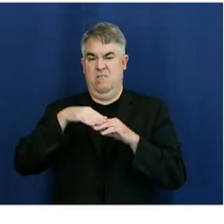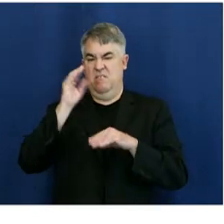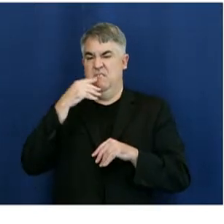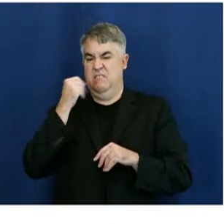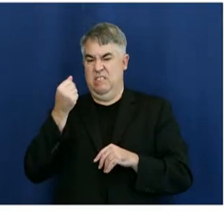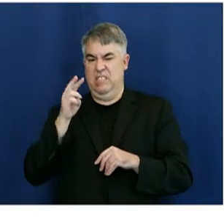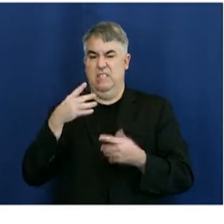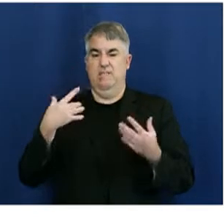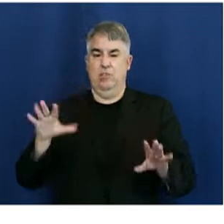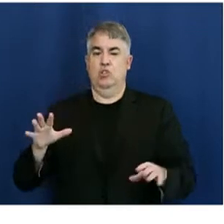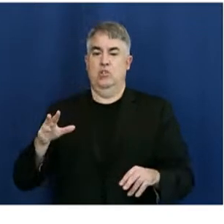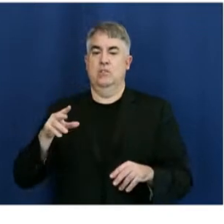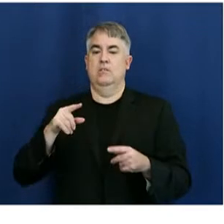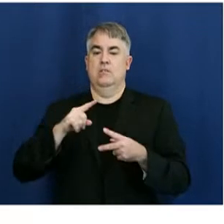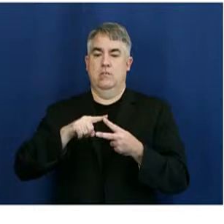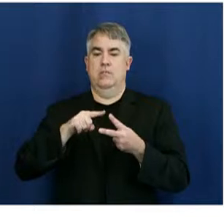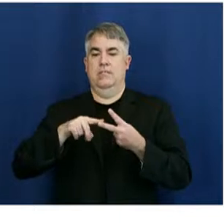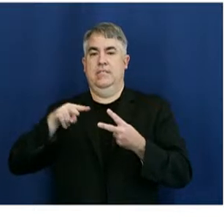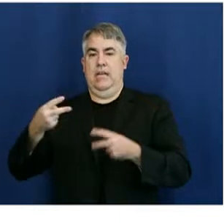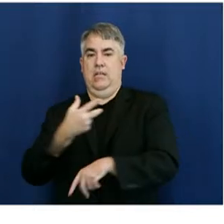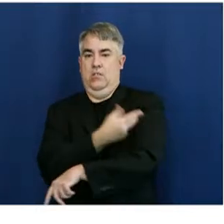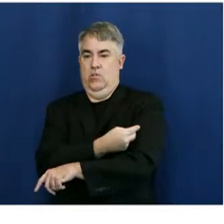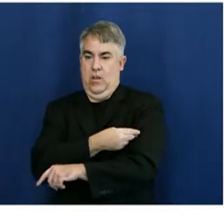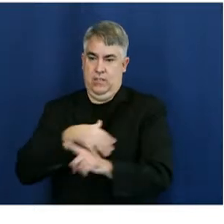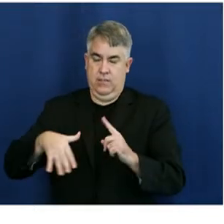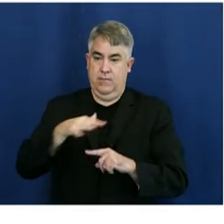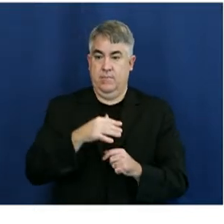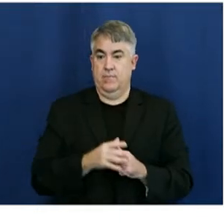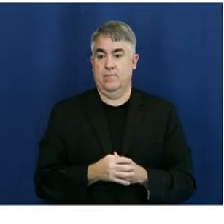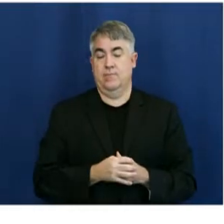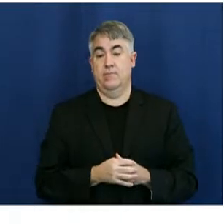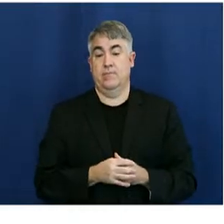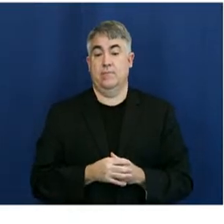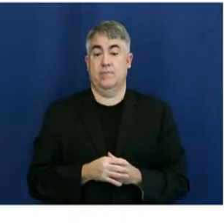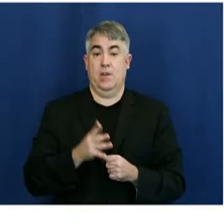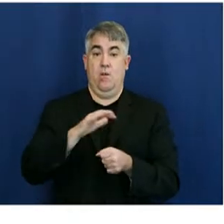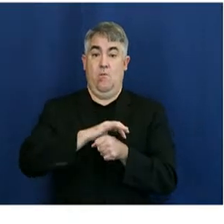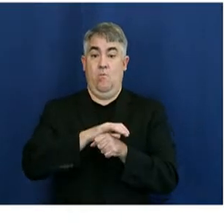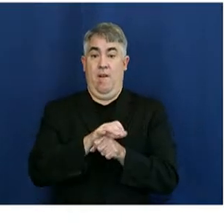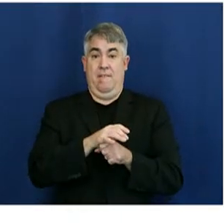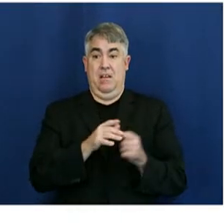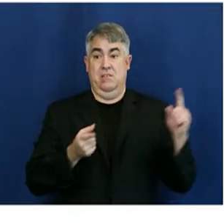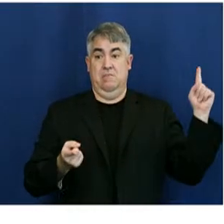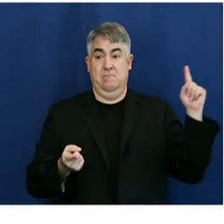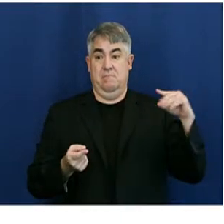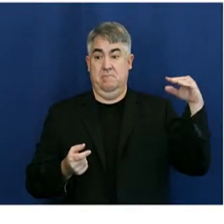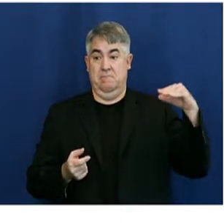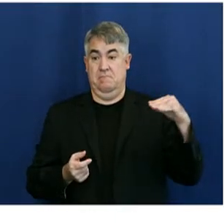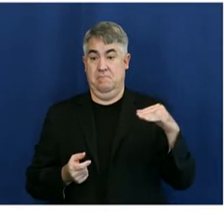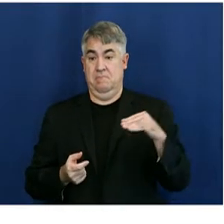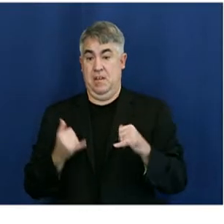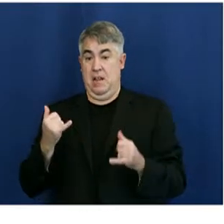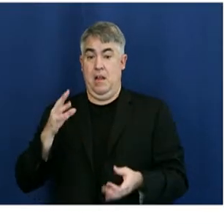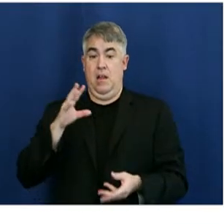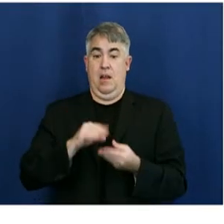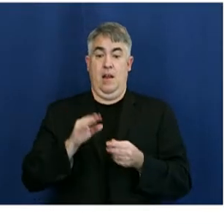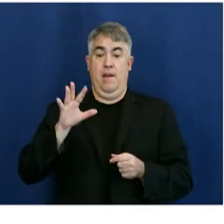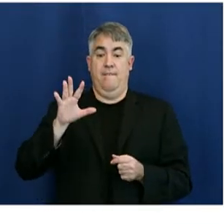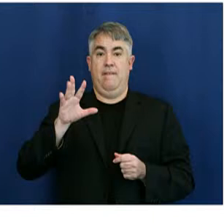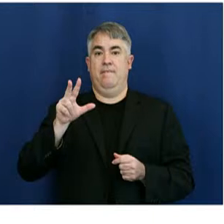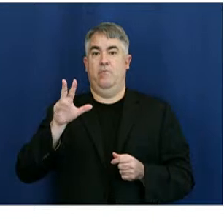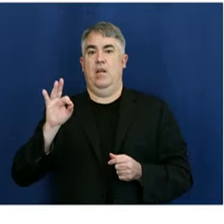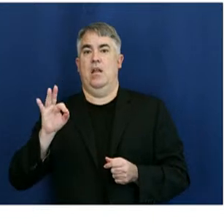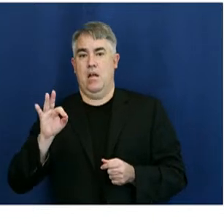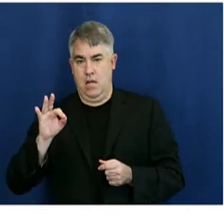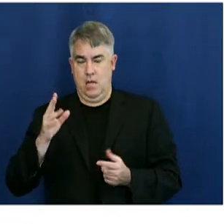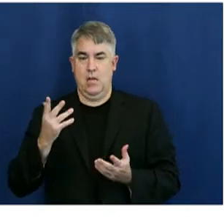Our cases, again, continue to trend in a good direction. 539 today. You see the last few days we've